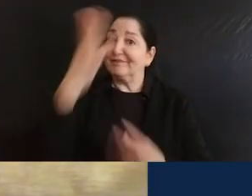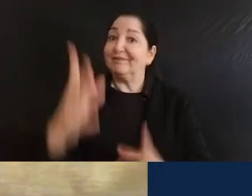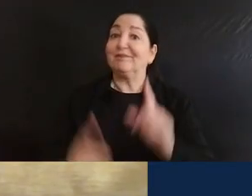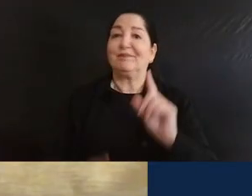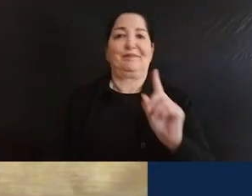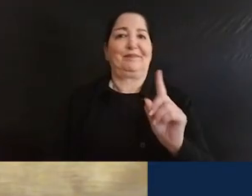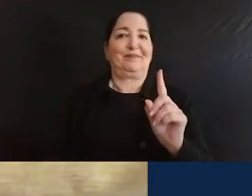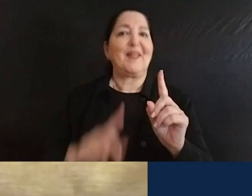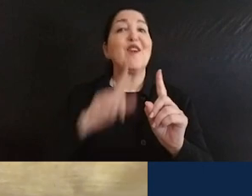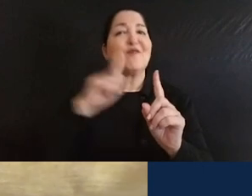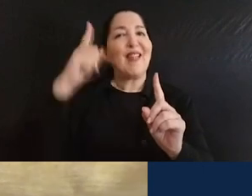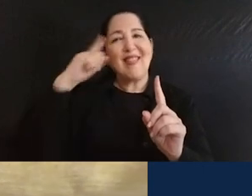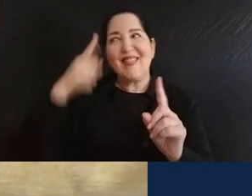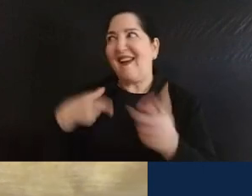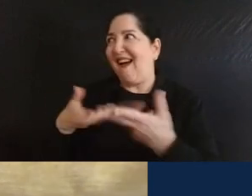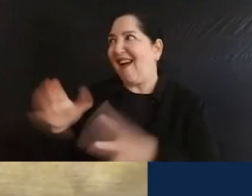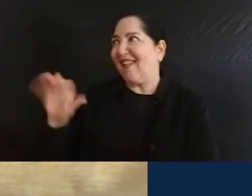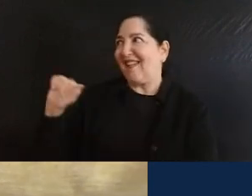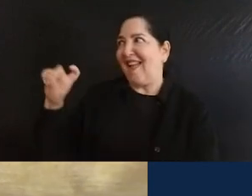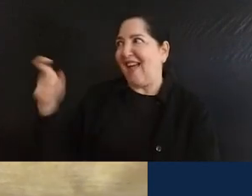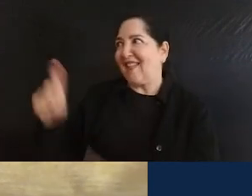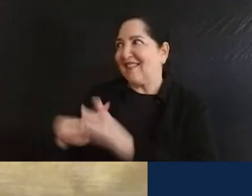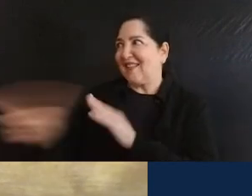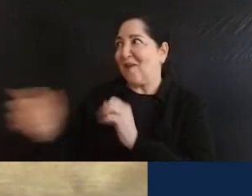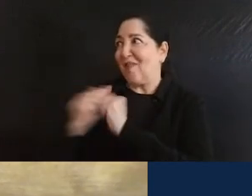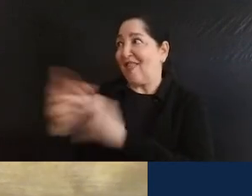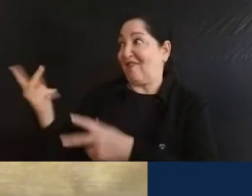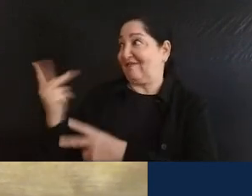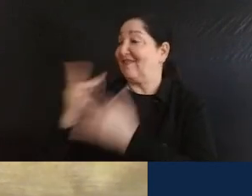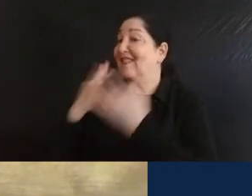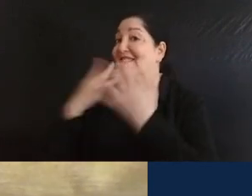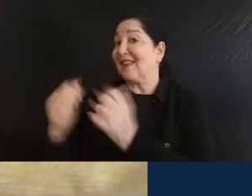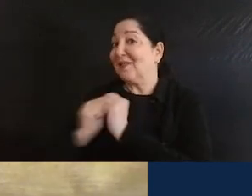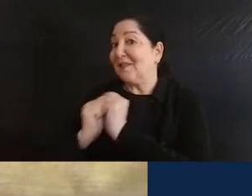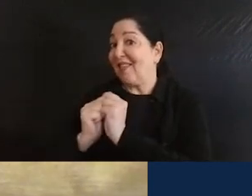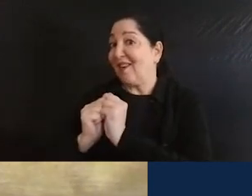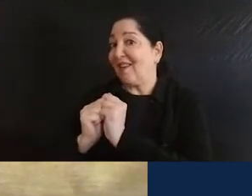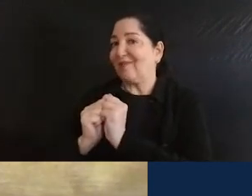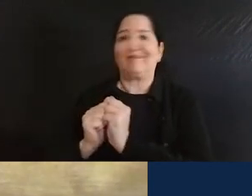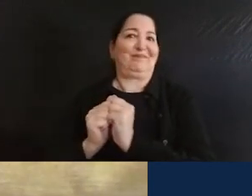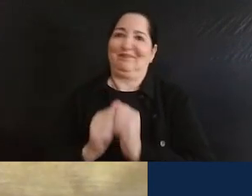way, did you really think I'd let Alex get away without me singing a song with him?